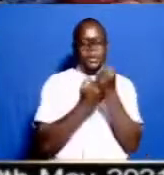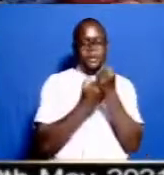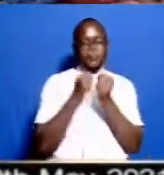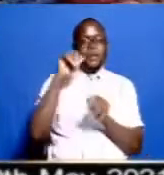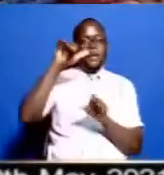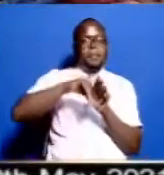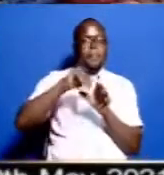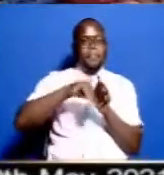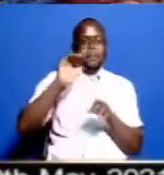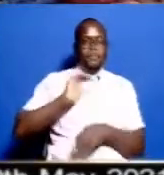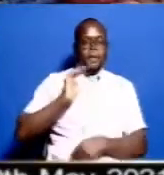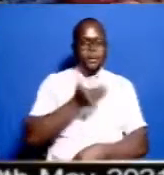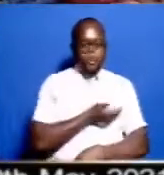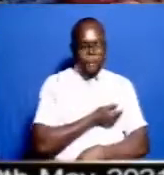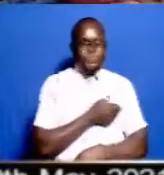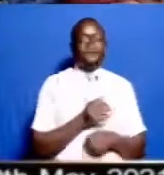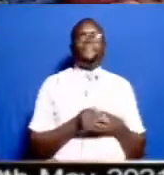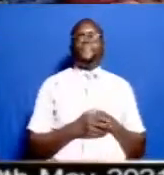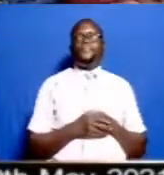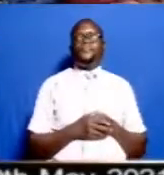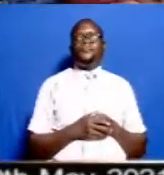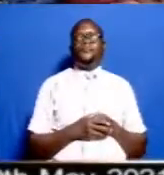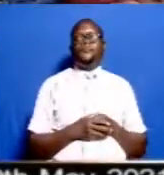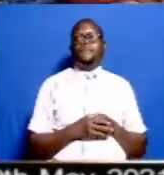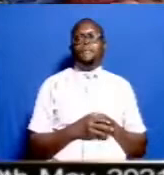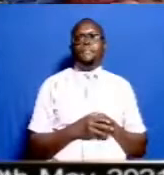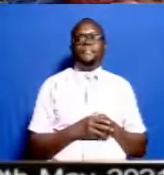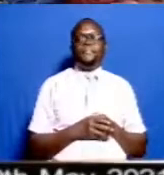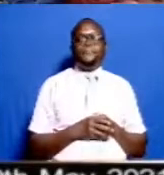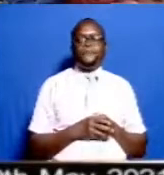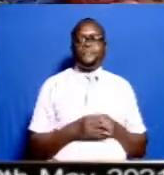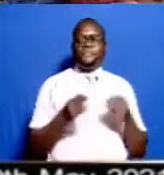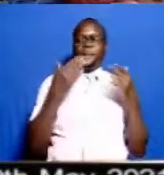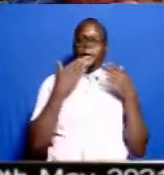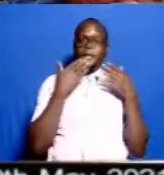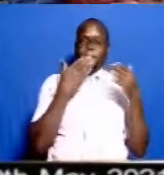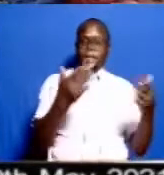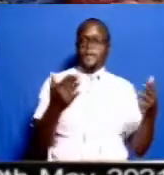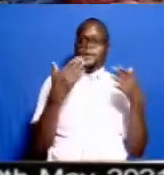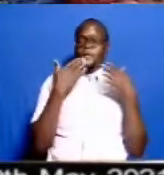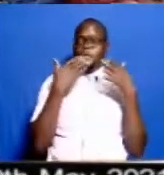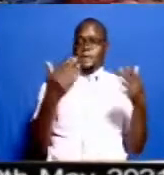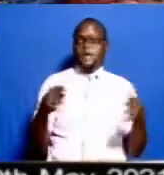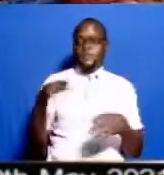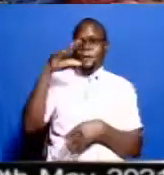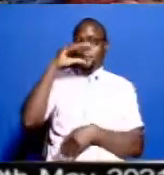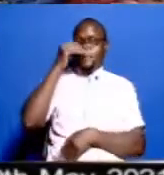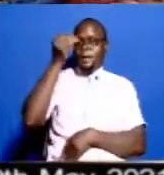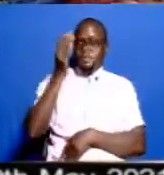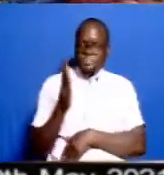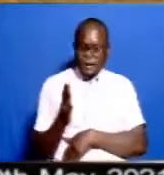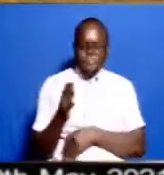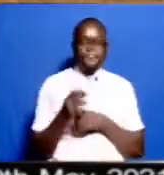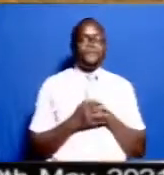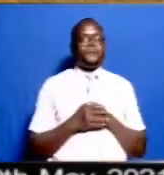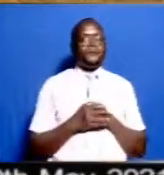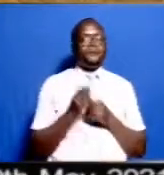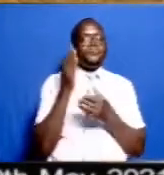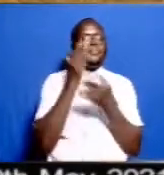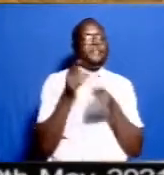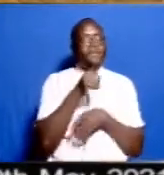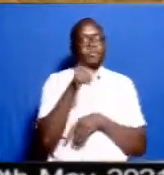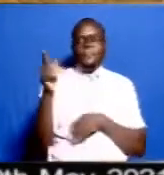Honorable Murugara. Thank you, Madam Speaker. Honourable members, some of